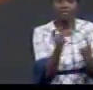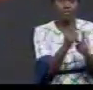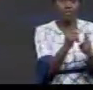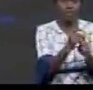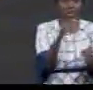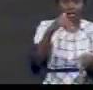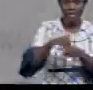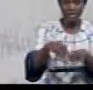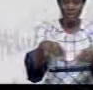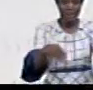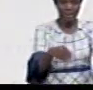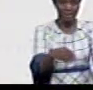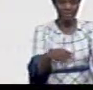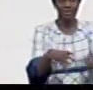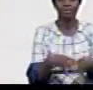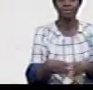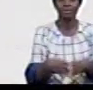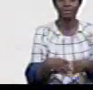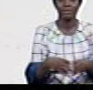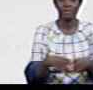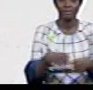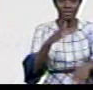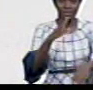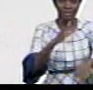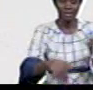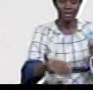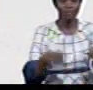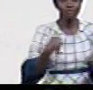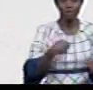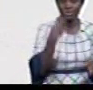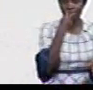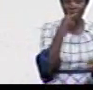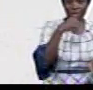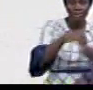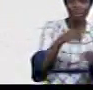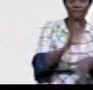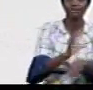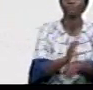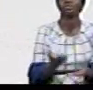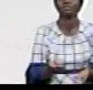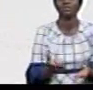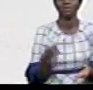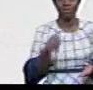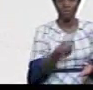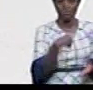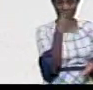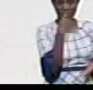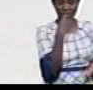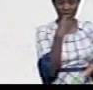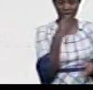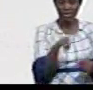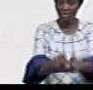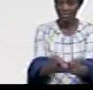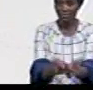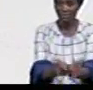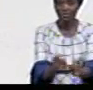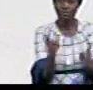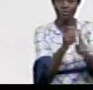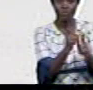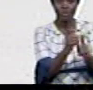the market that we say in the church. We say a different word